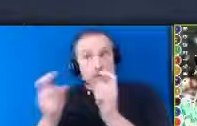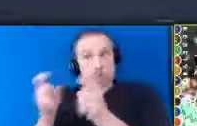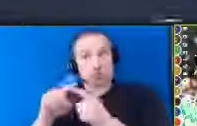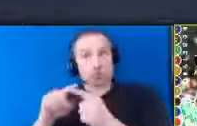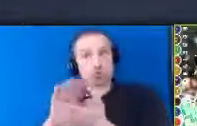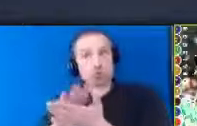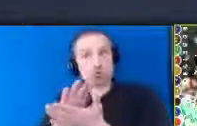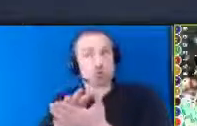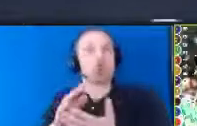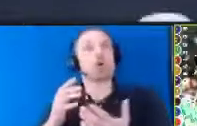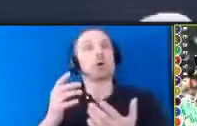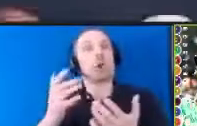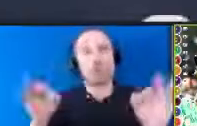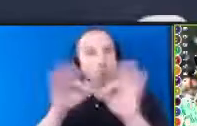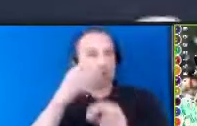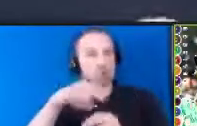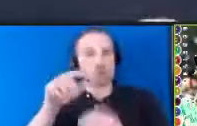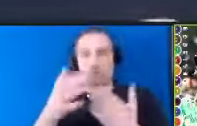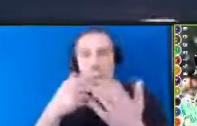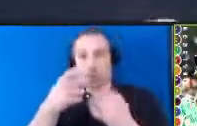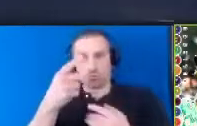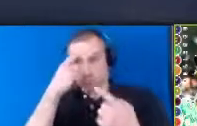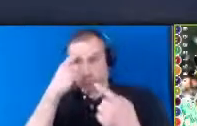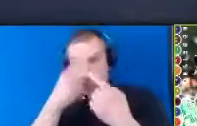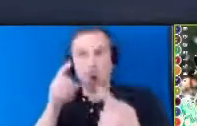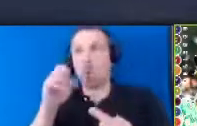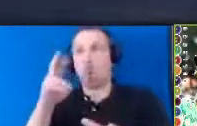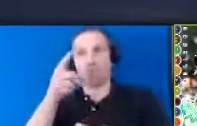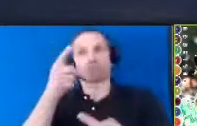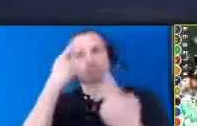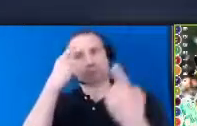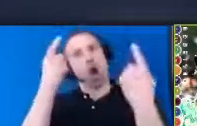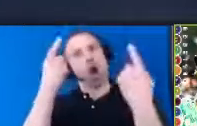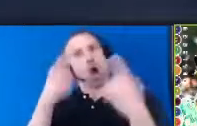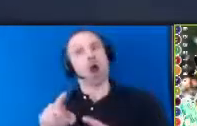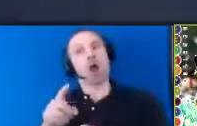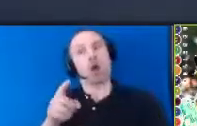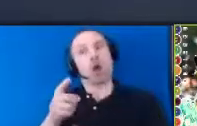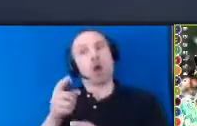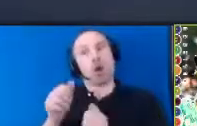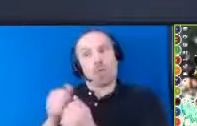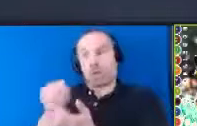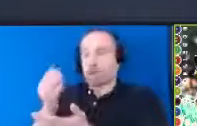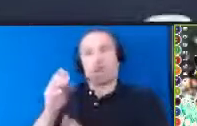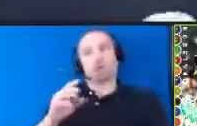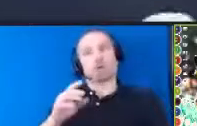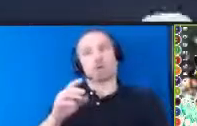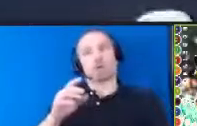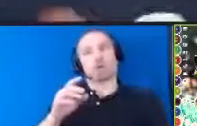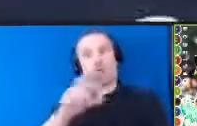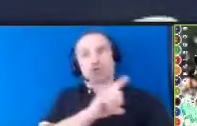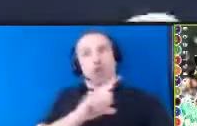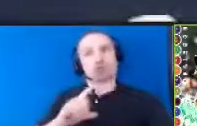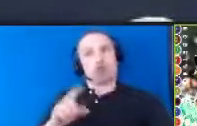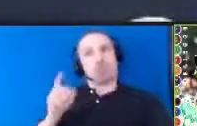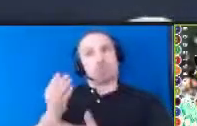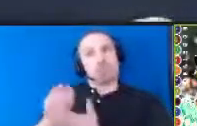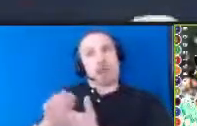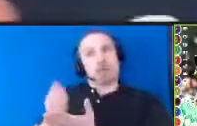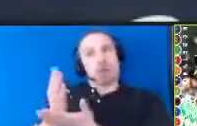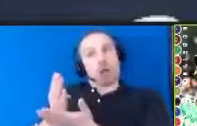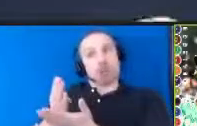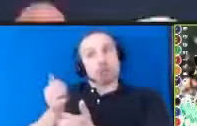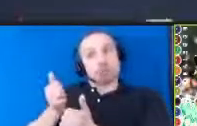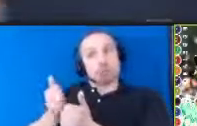agree or disagree with the budget that's been passed by the legislature, it is important that you understand